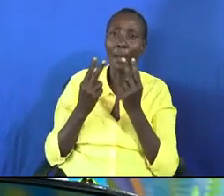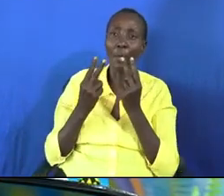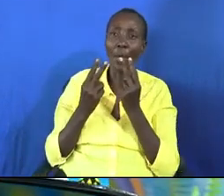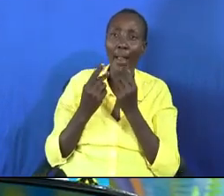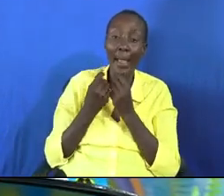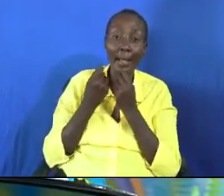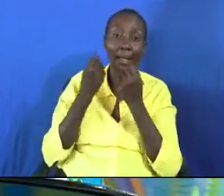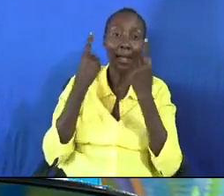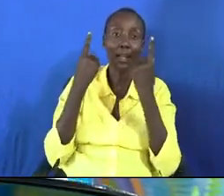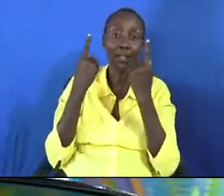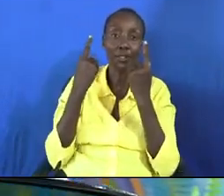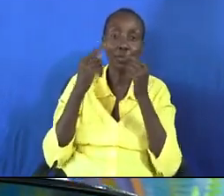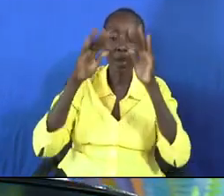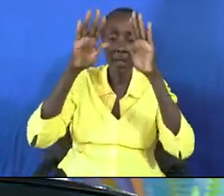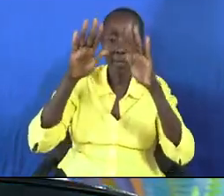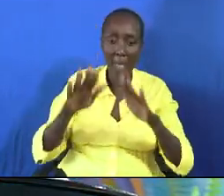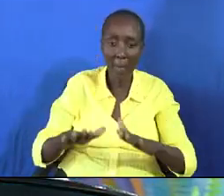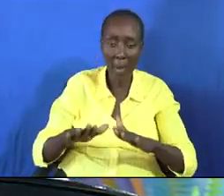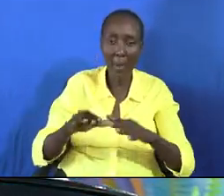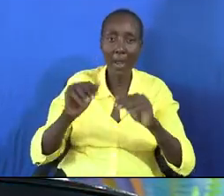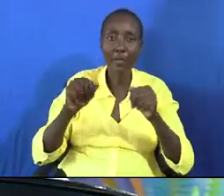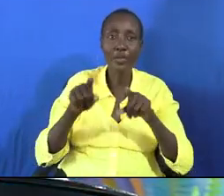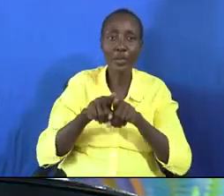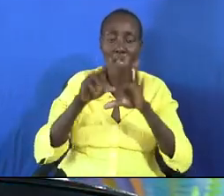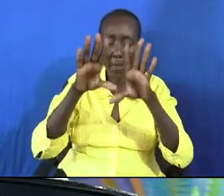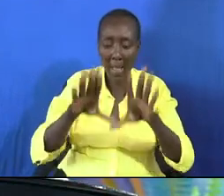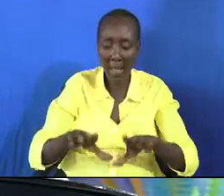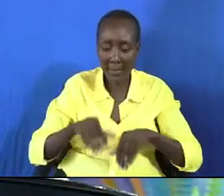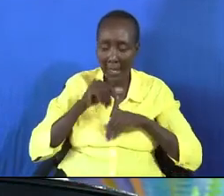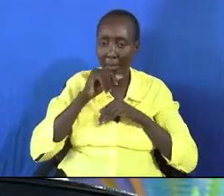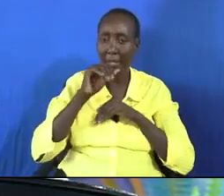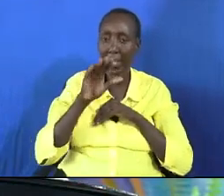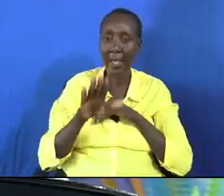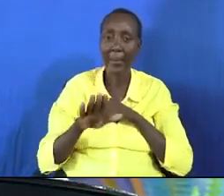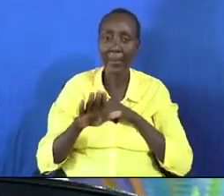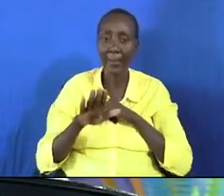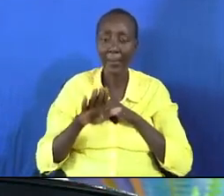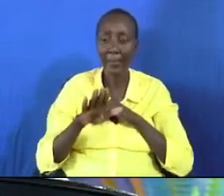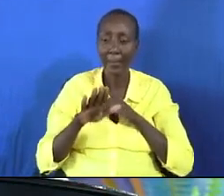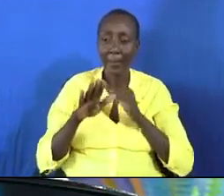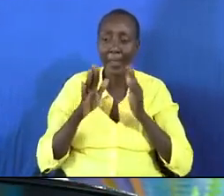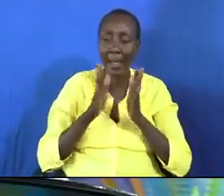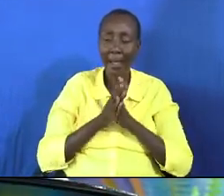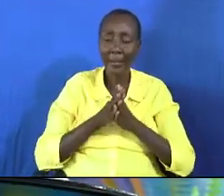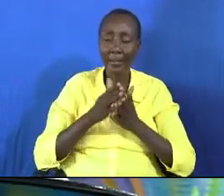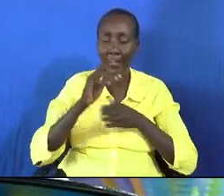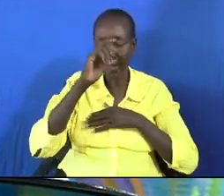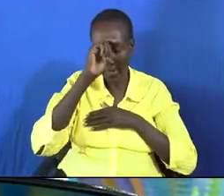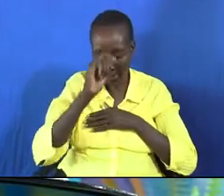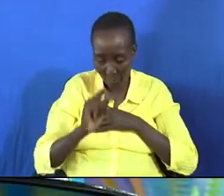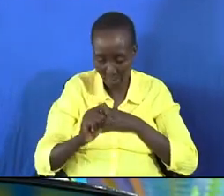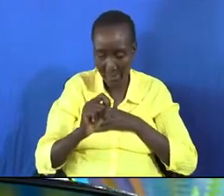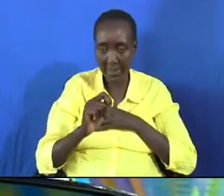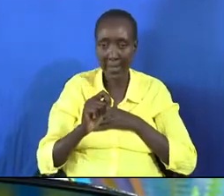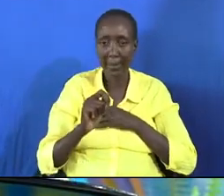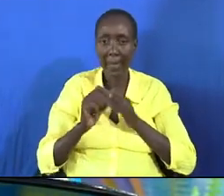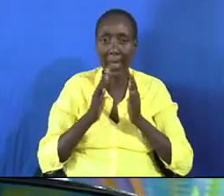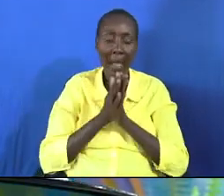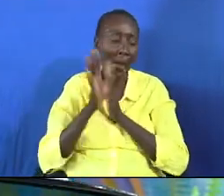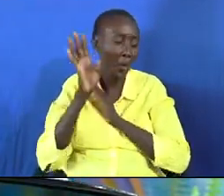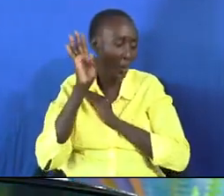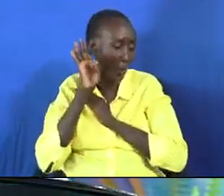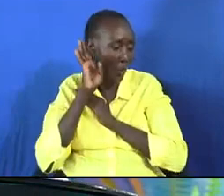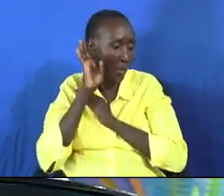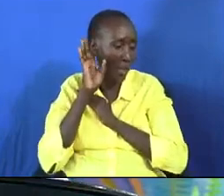his anointing and they were able to accept him and respect him and obey